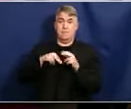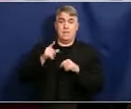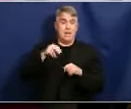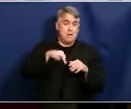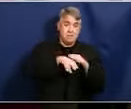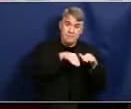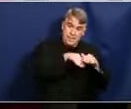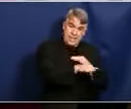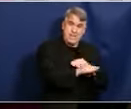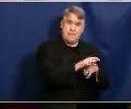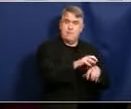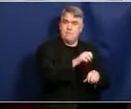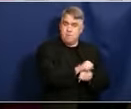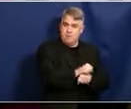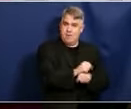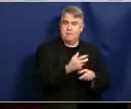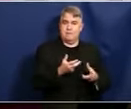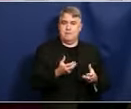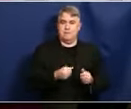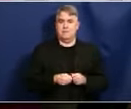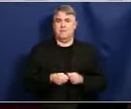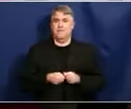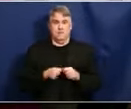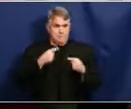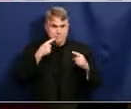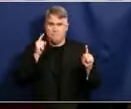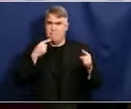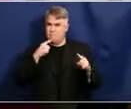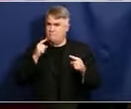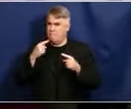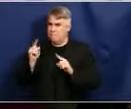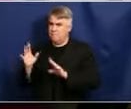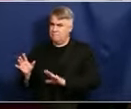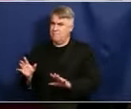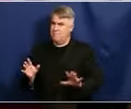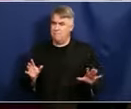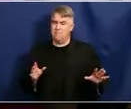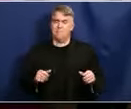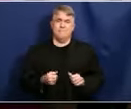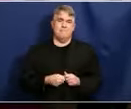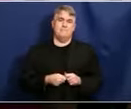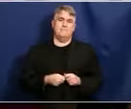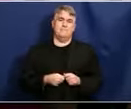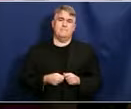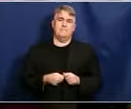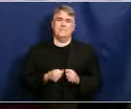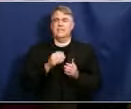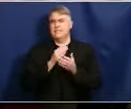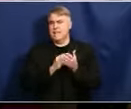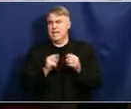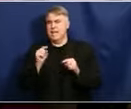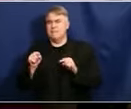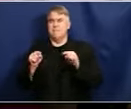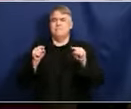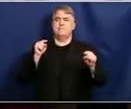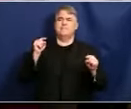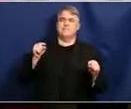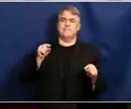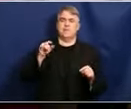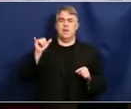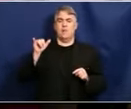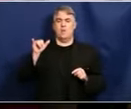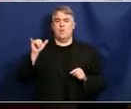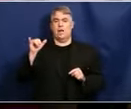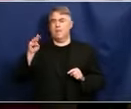Bay Superstation are working. And I do want to share that we know that some folks showed up to the Border View YMCA in Otay Mesa